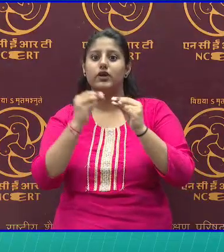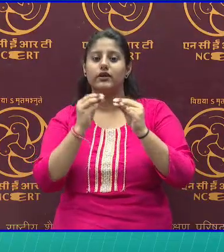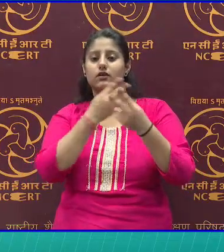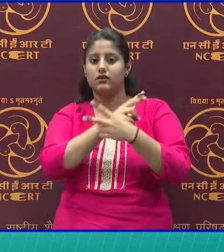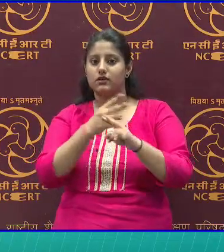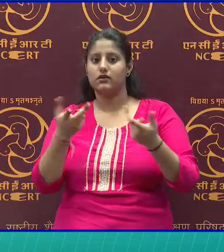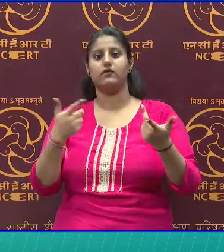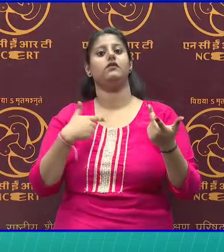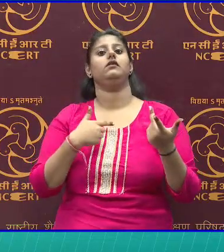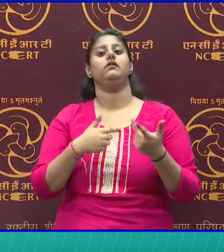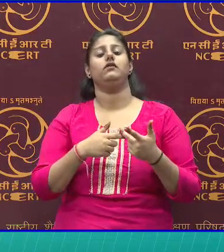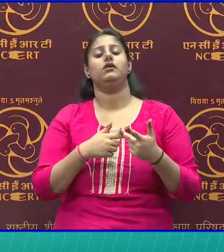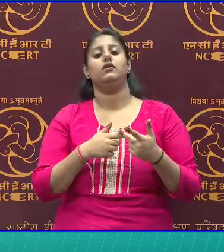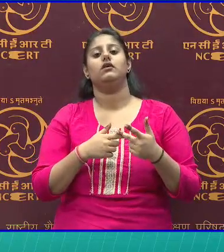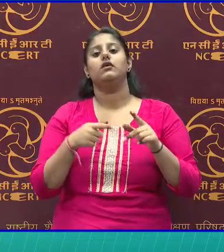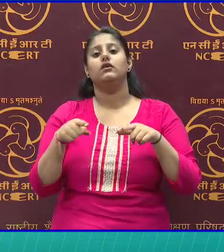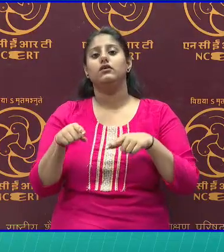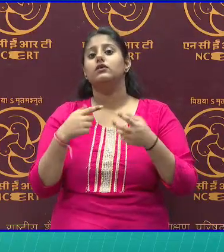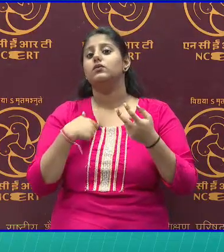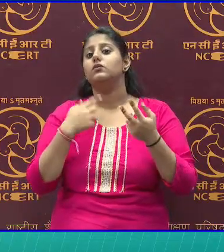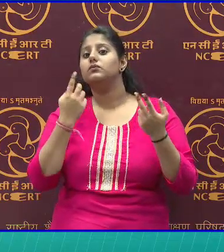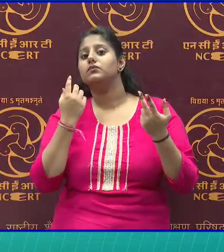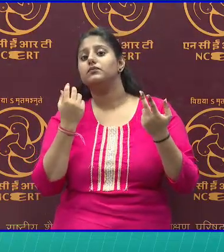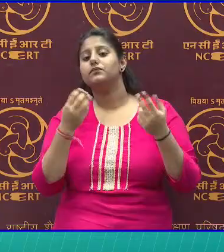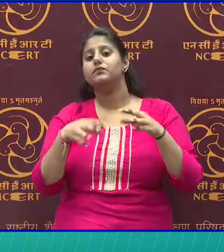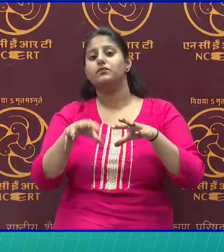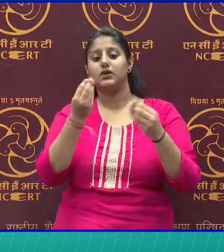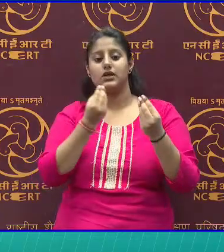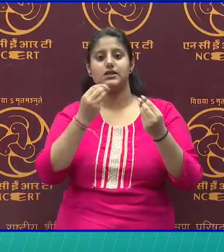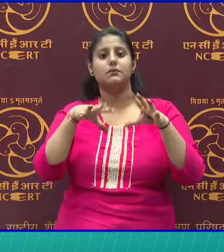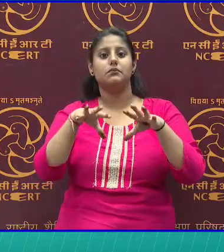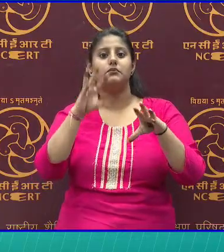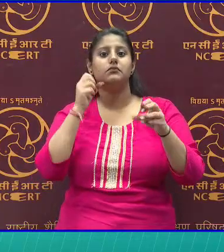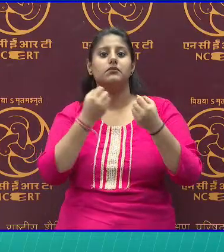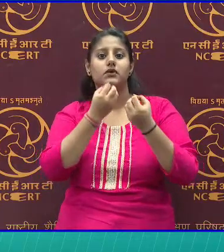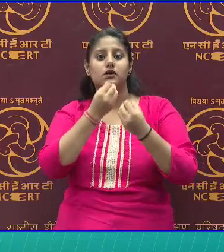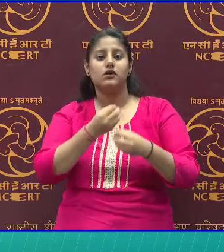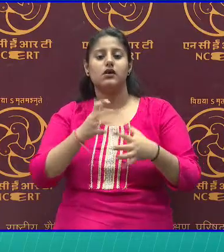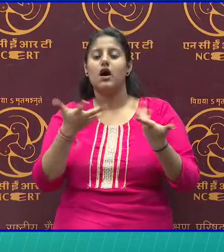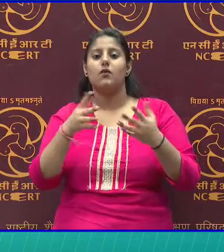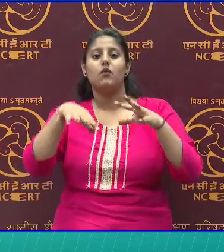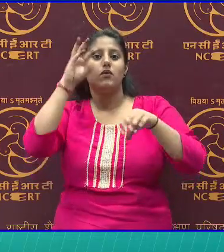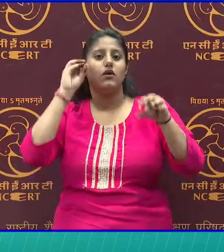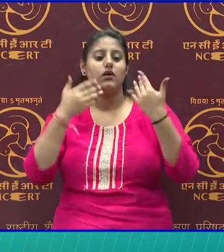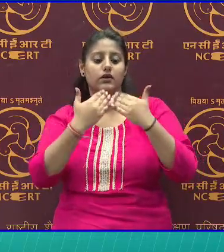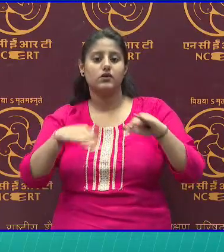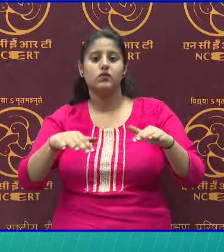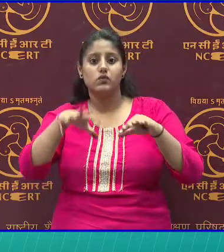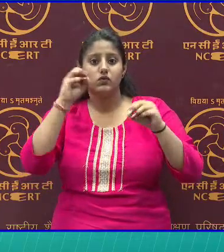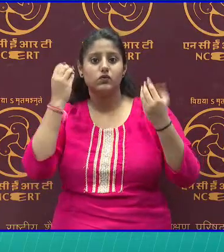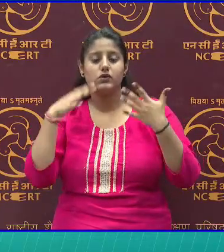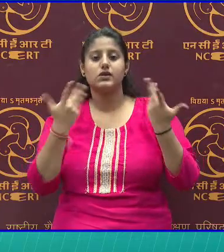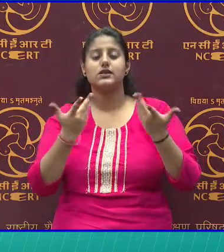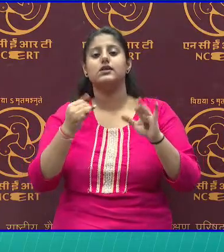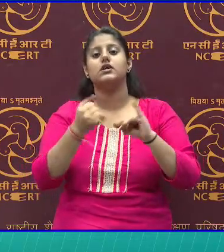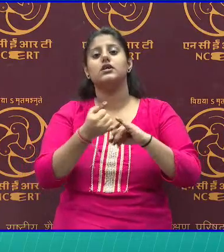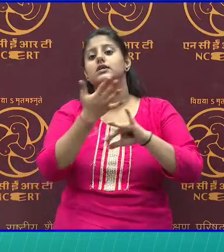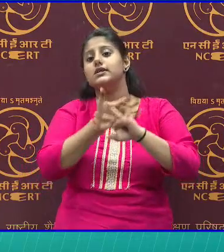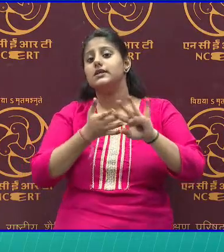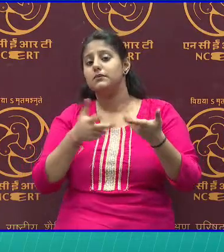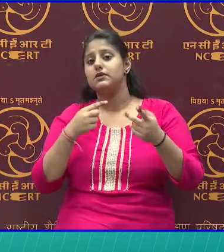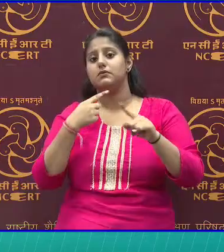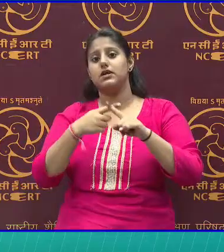stage, for the preparatory stage. So we have certain learning outcomes derived out of this competency based on the curricular goals.